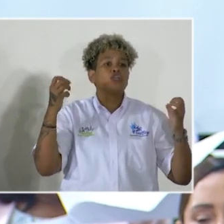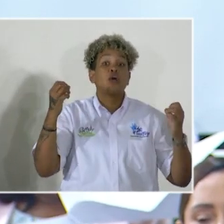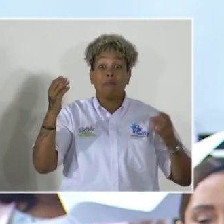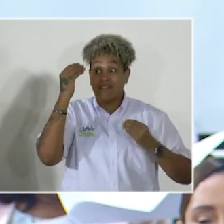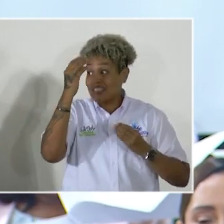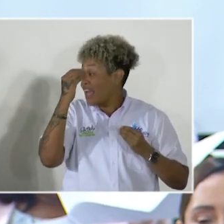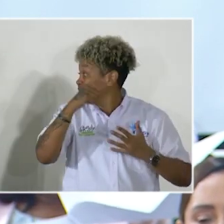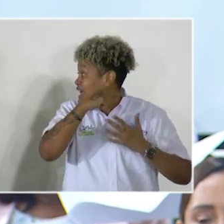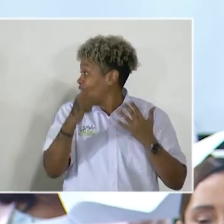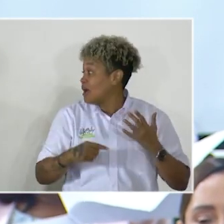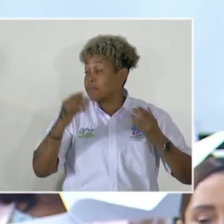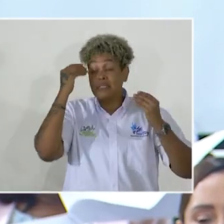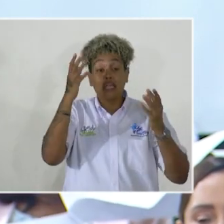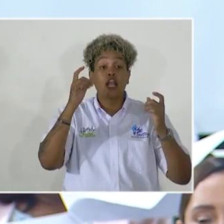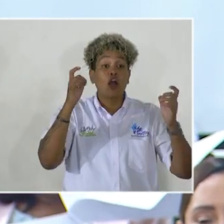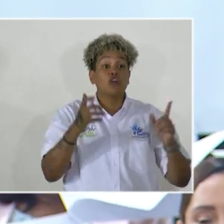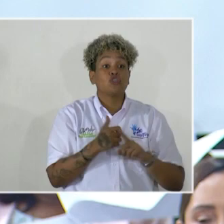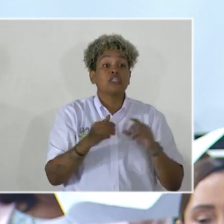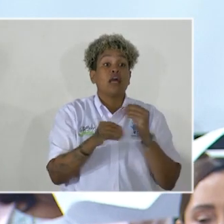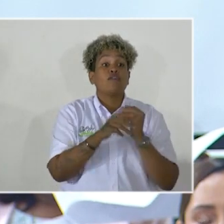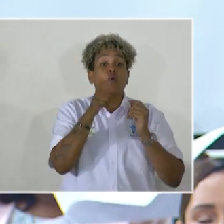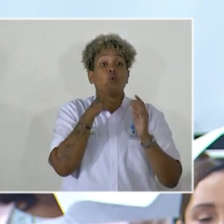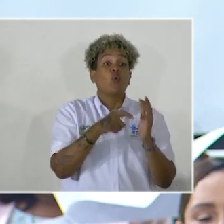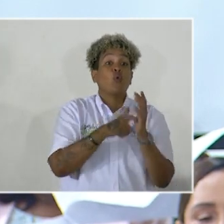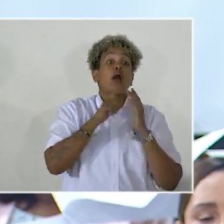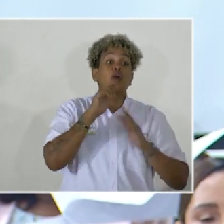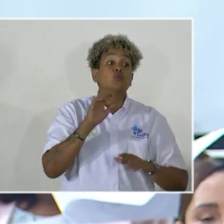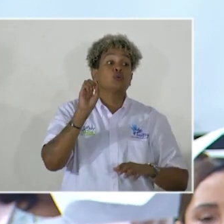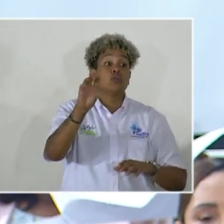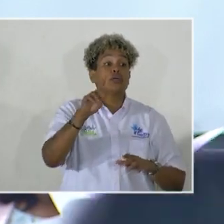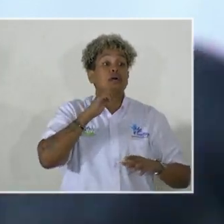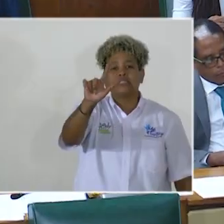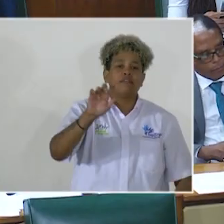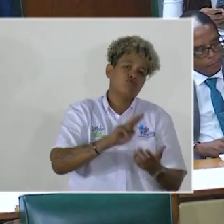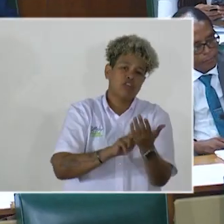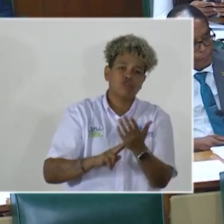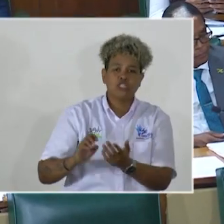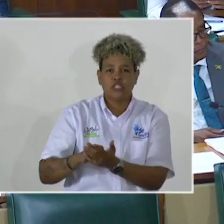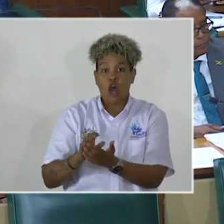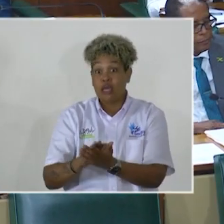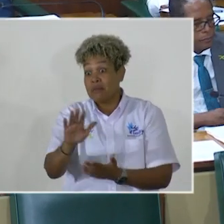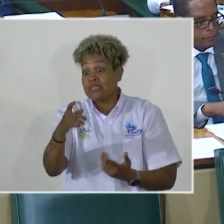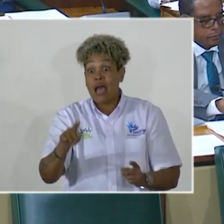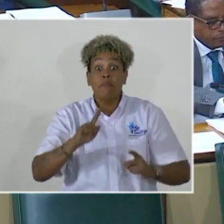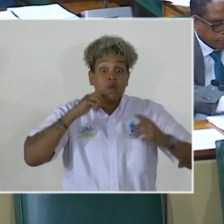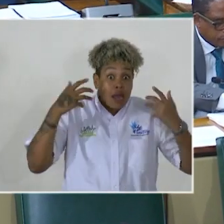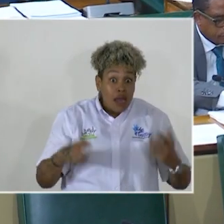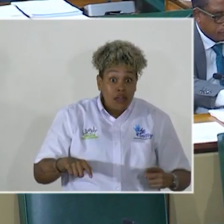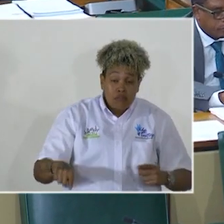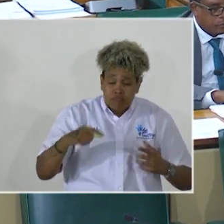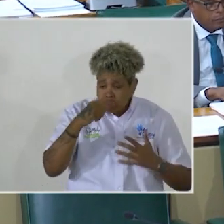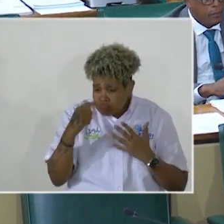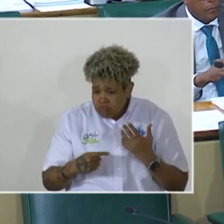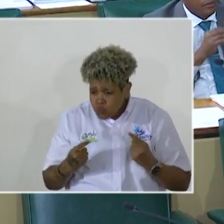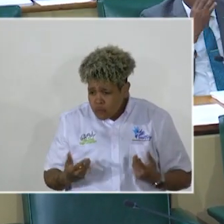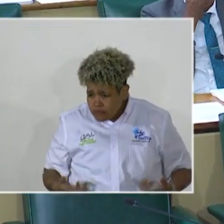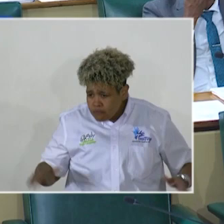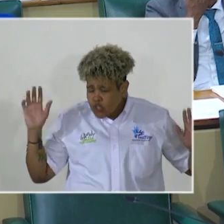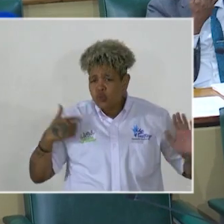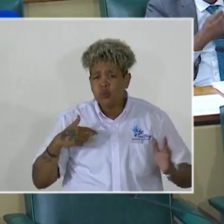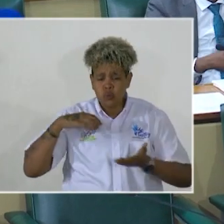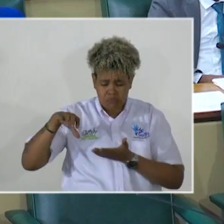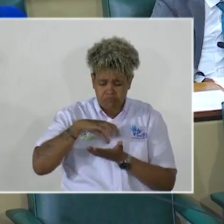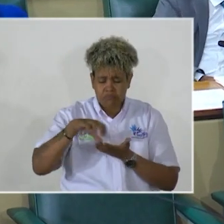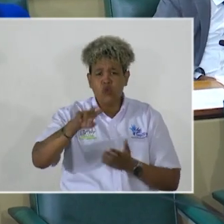and data controllers who are required to appoint a data protection officer. With the Data Protection Act now in place, the OIC